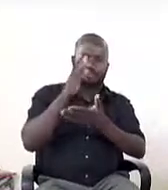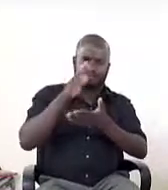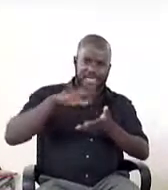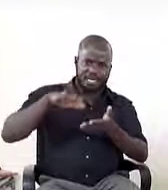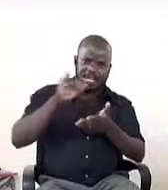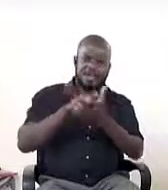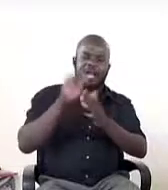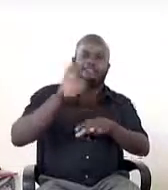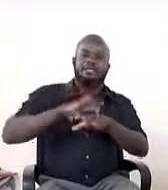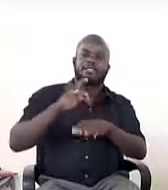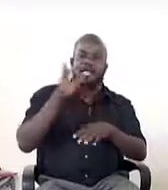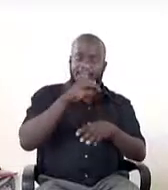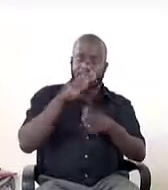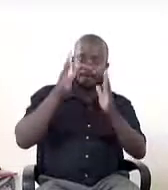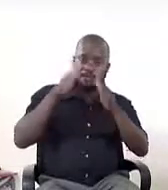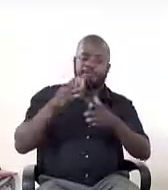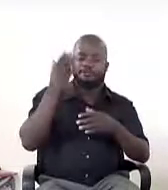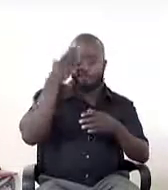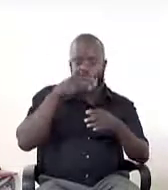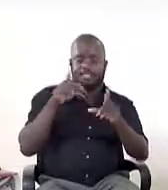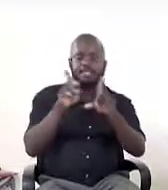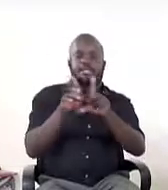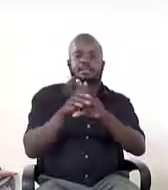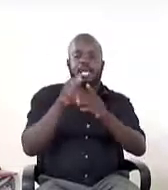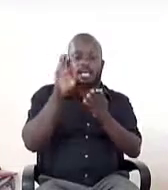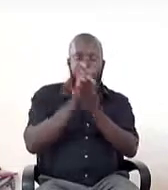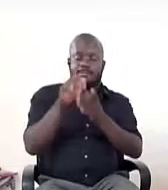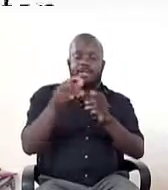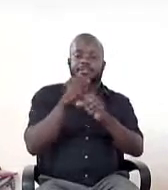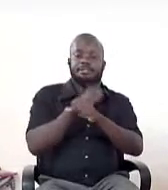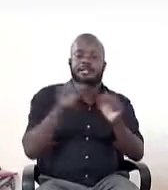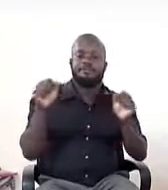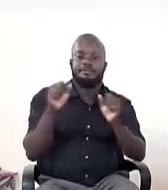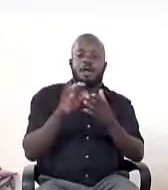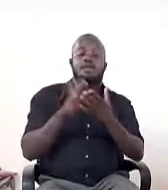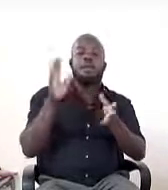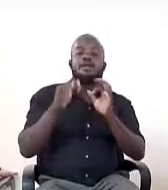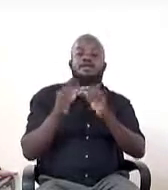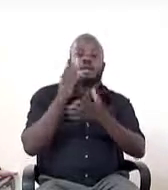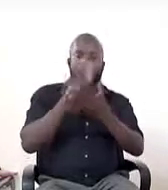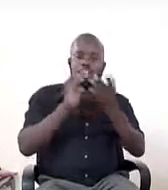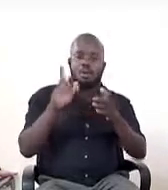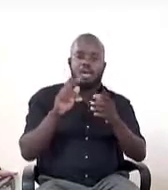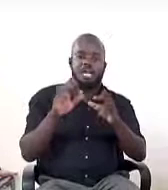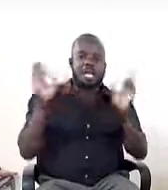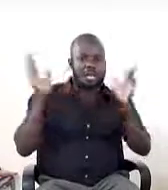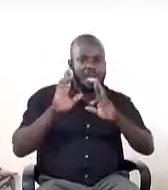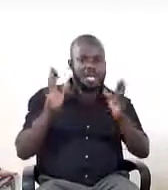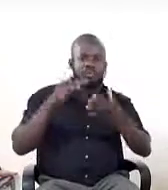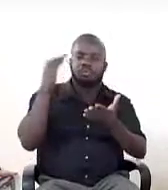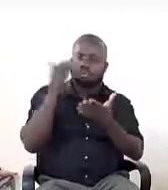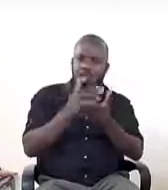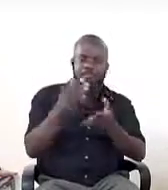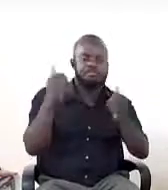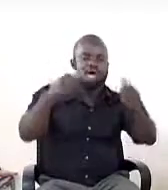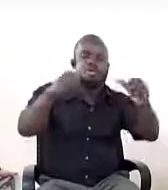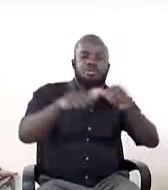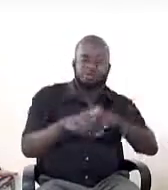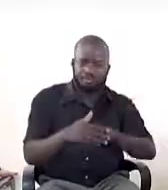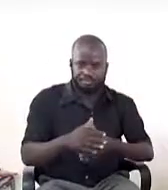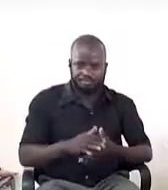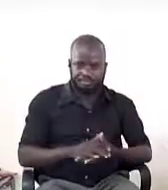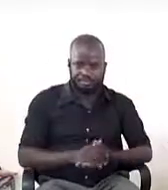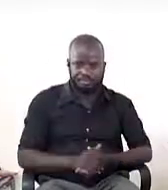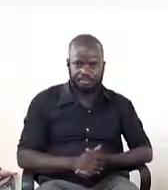of it that's going to affect the risks that someone faces and keep them safer, especially if someone isn't ready to stop the behavior